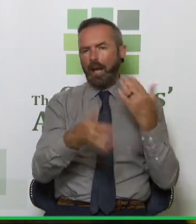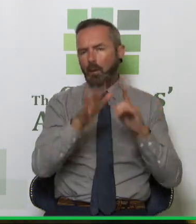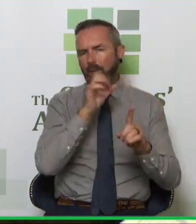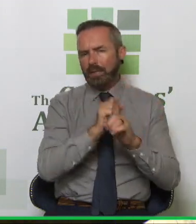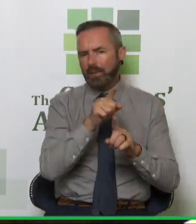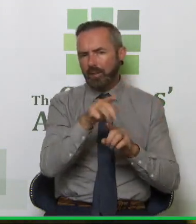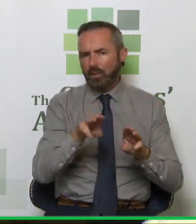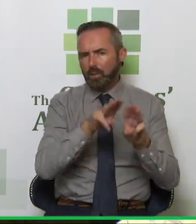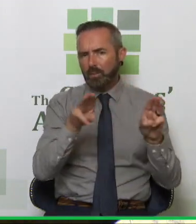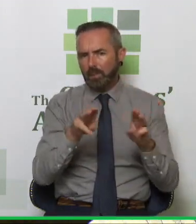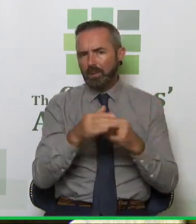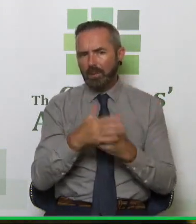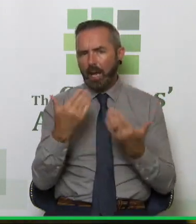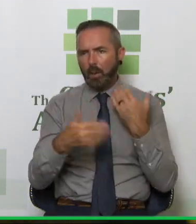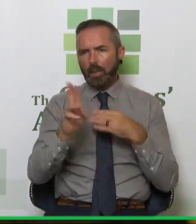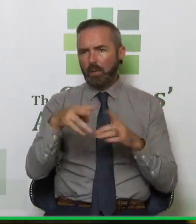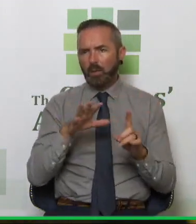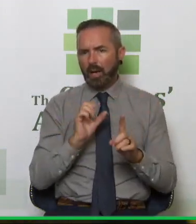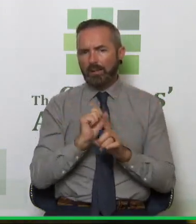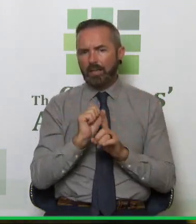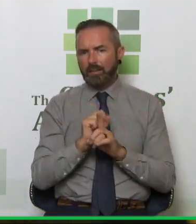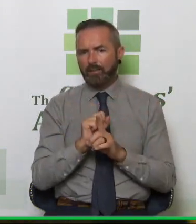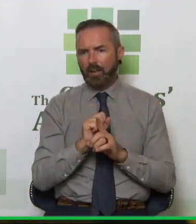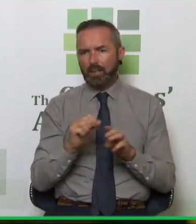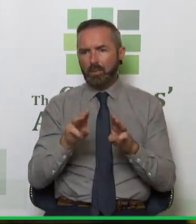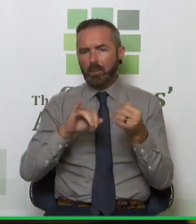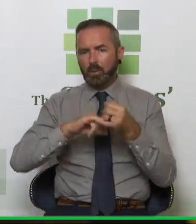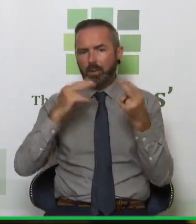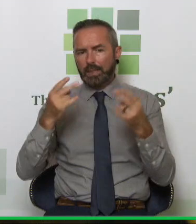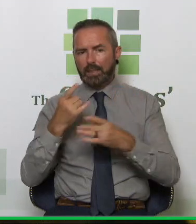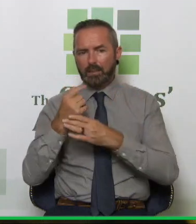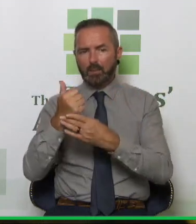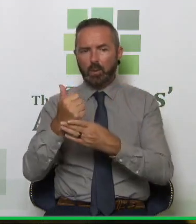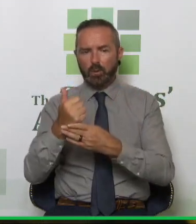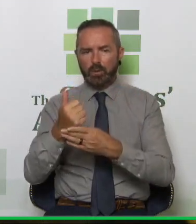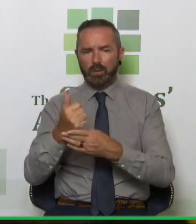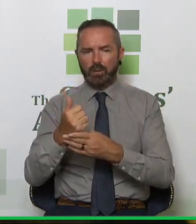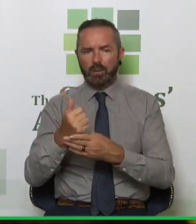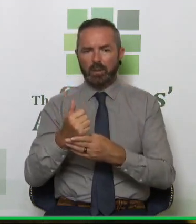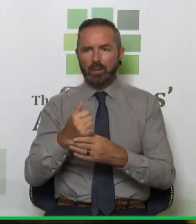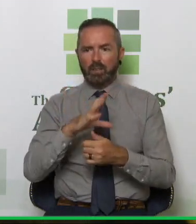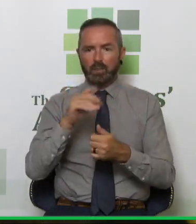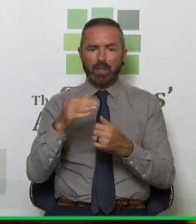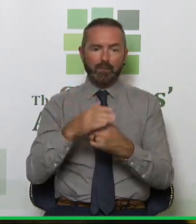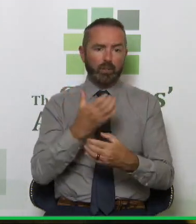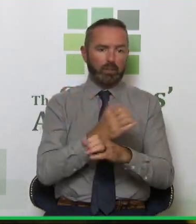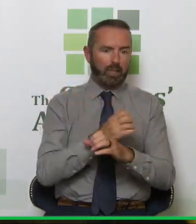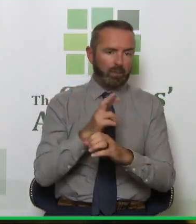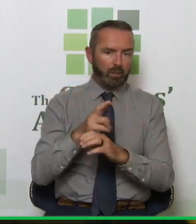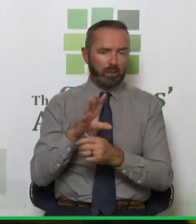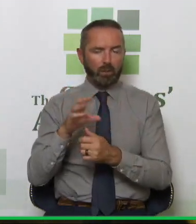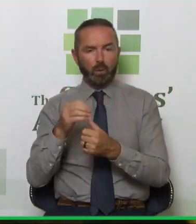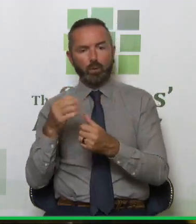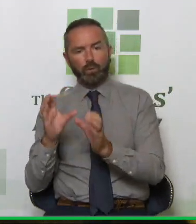this problem, and how do we kind of identify, especially for kids or the special group of people need support,